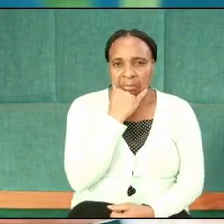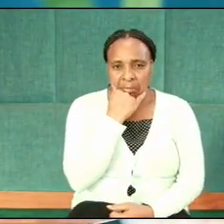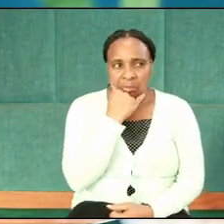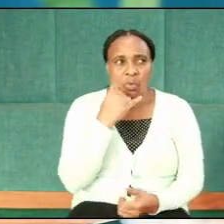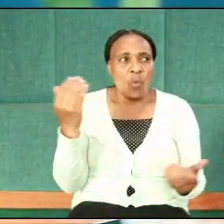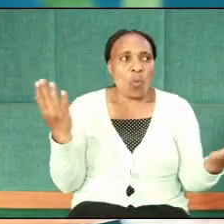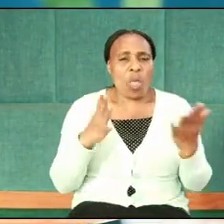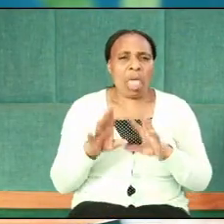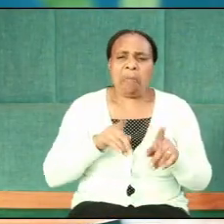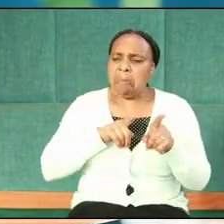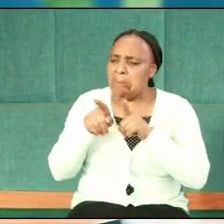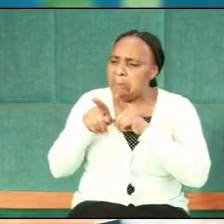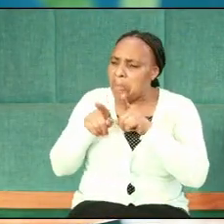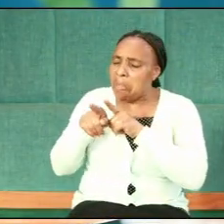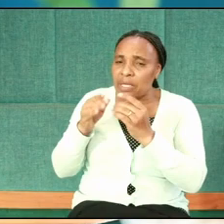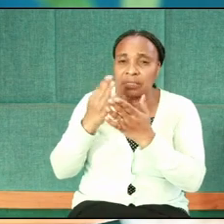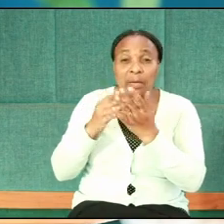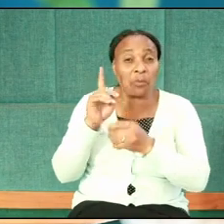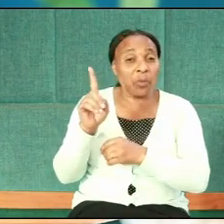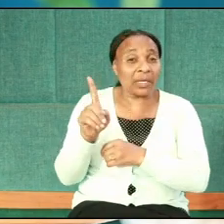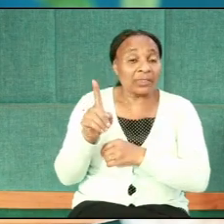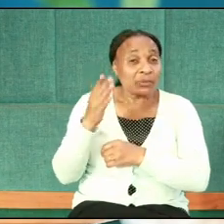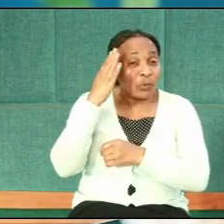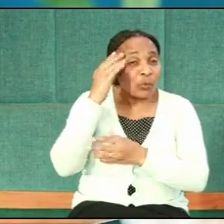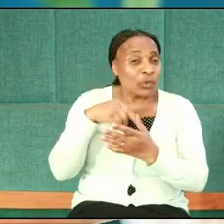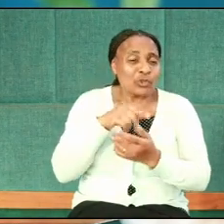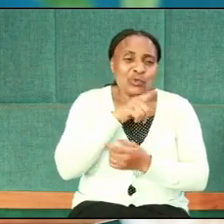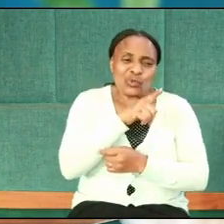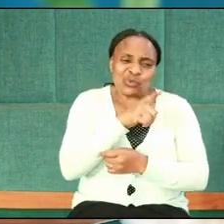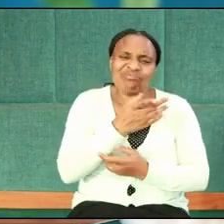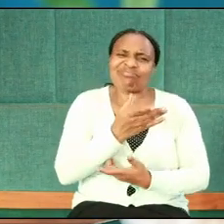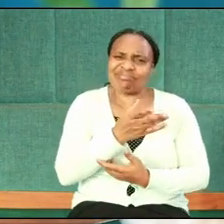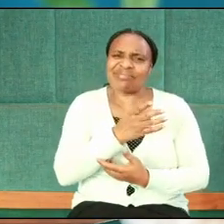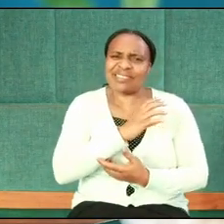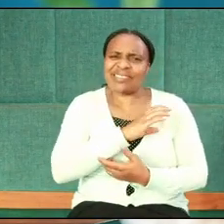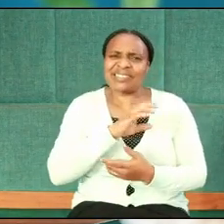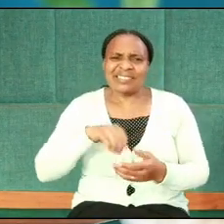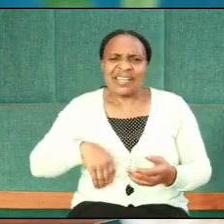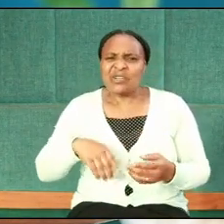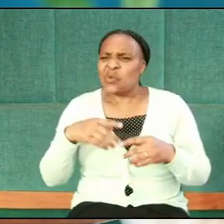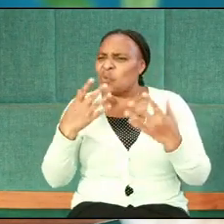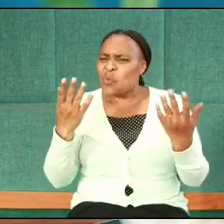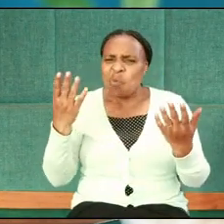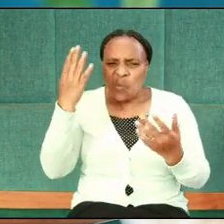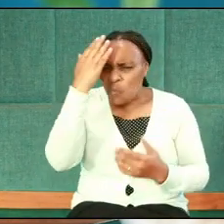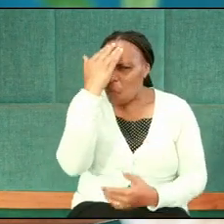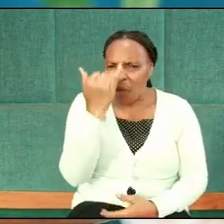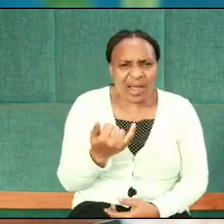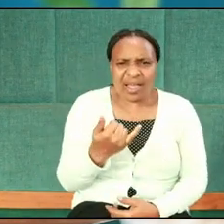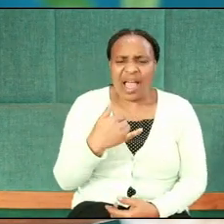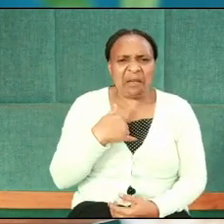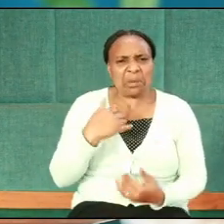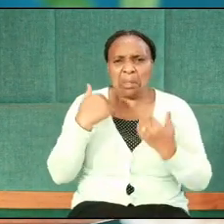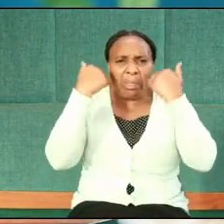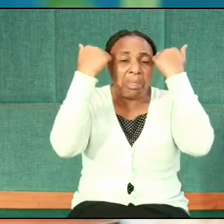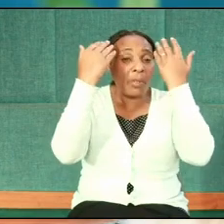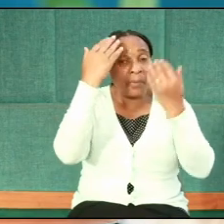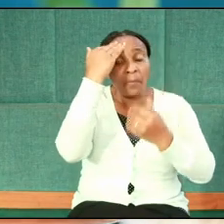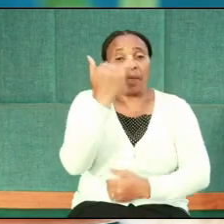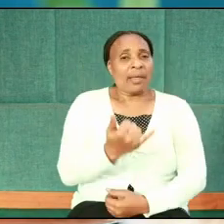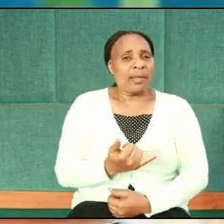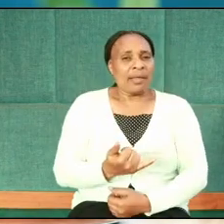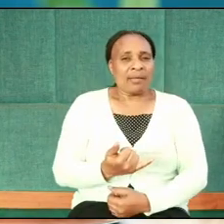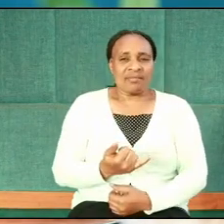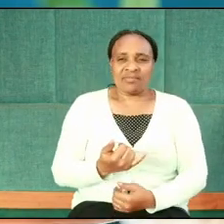we condemn somebody that, you know what, you are a Christian, you are a what, and why are you having depression? Excuse